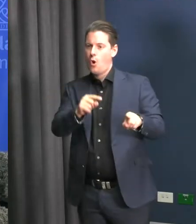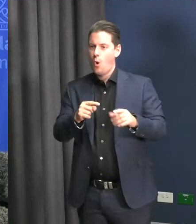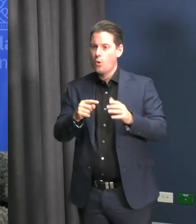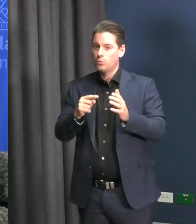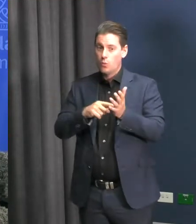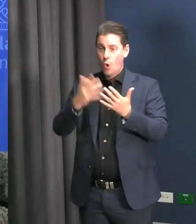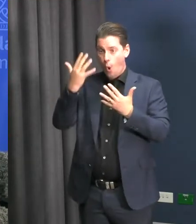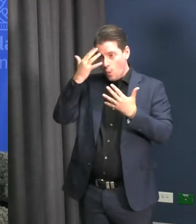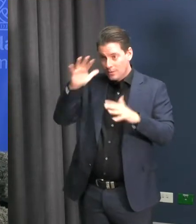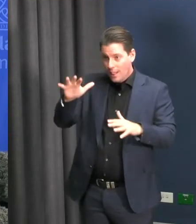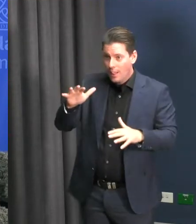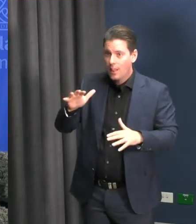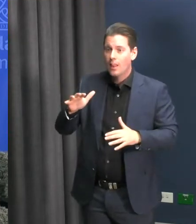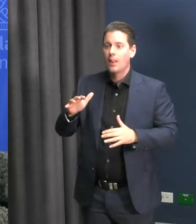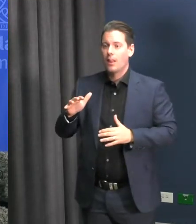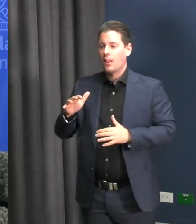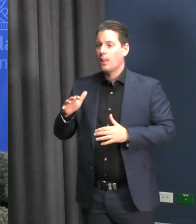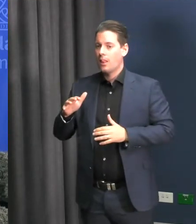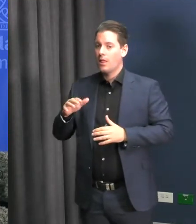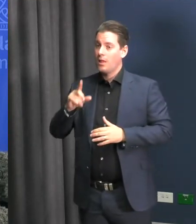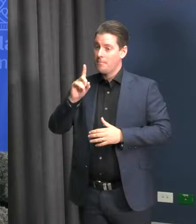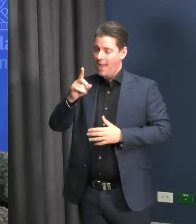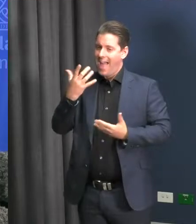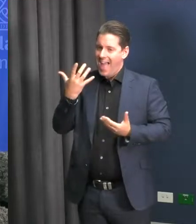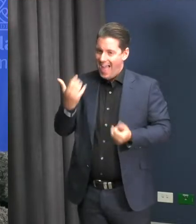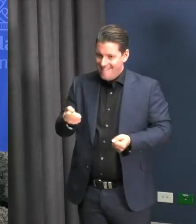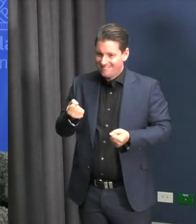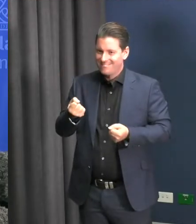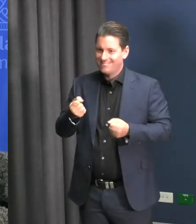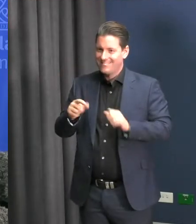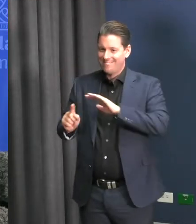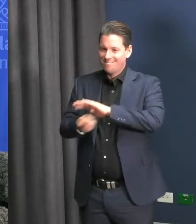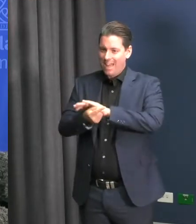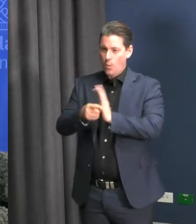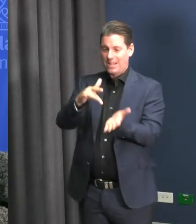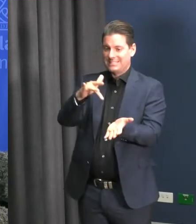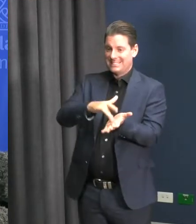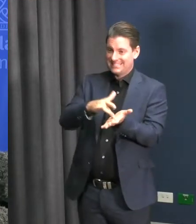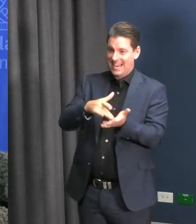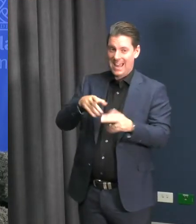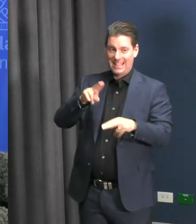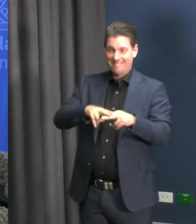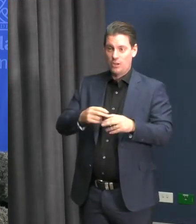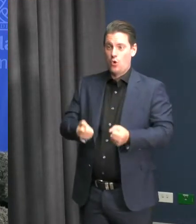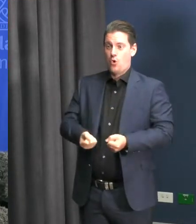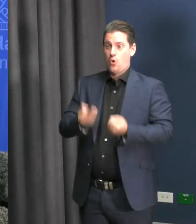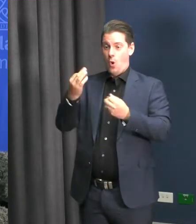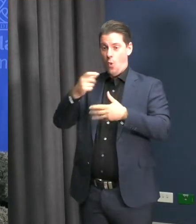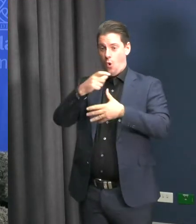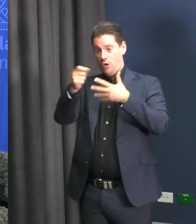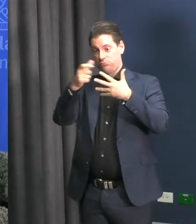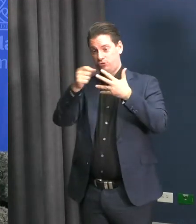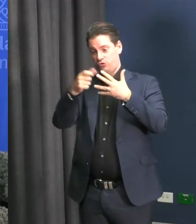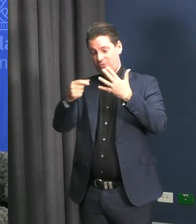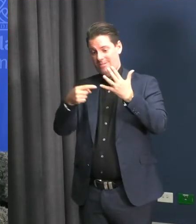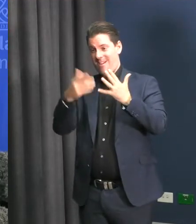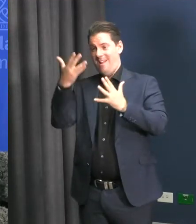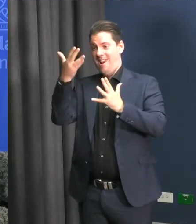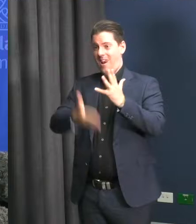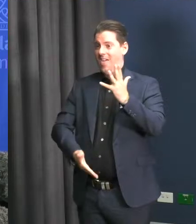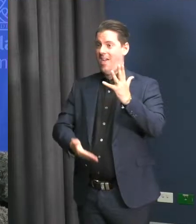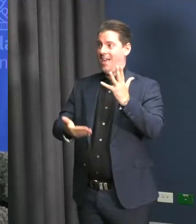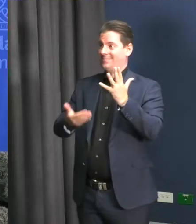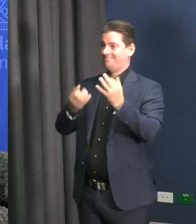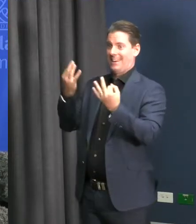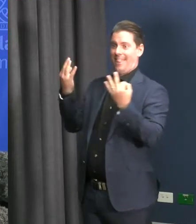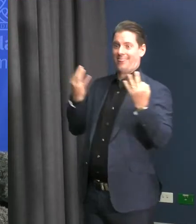like a motel, but those evacuation centres exist if you don't have any other options. It should be a last resort, but they are there